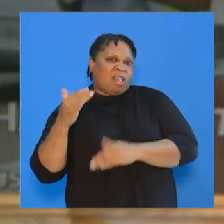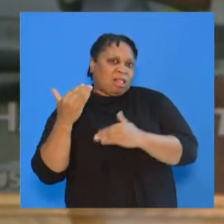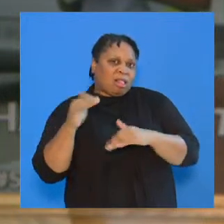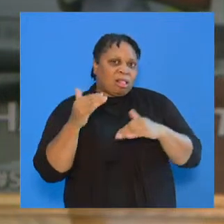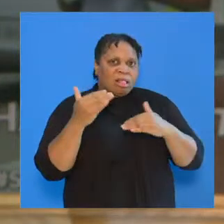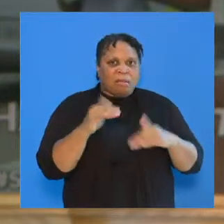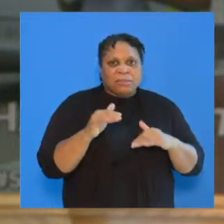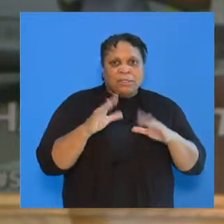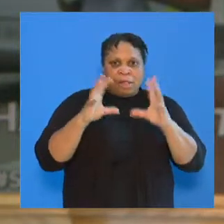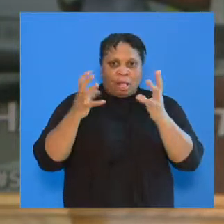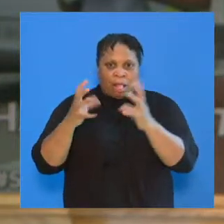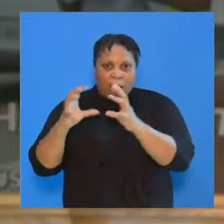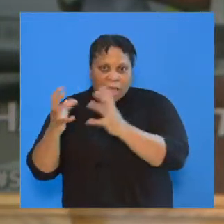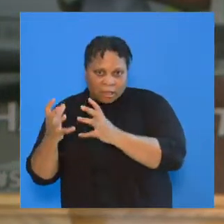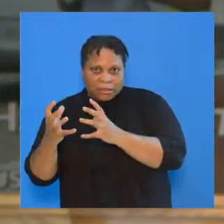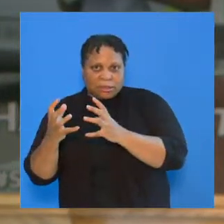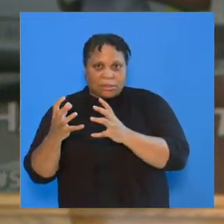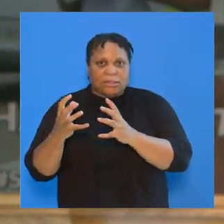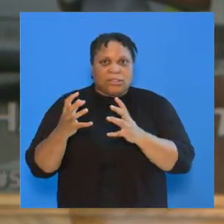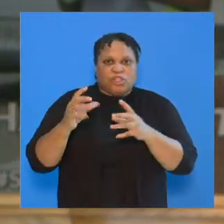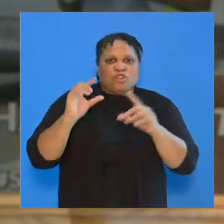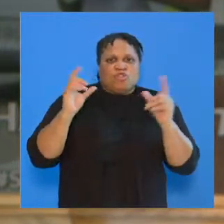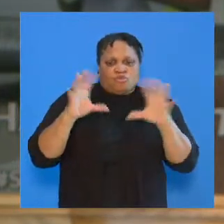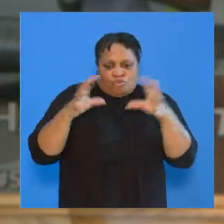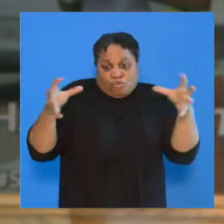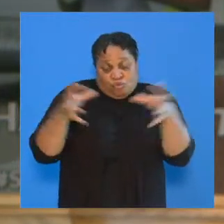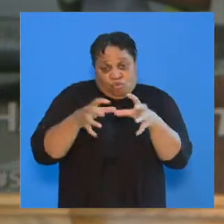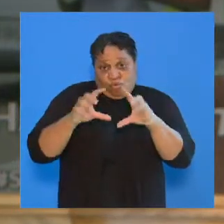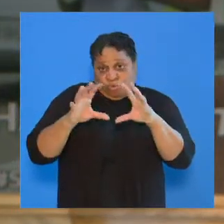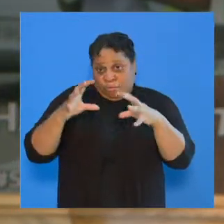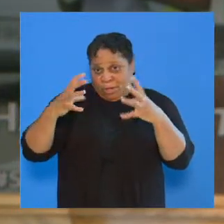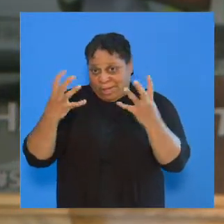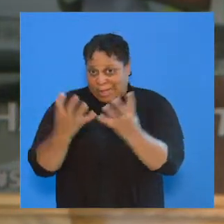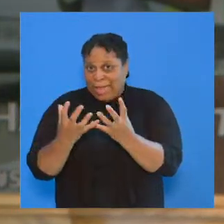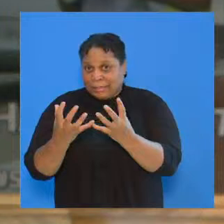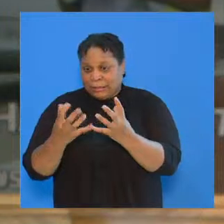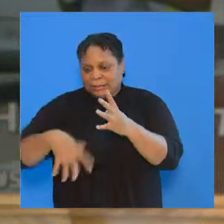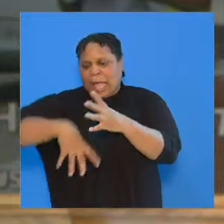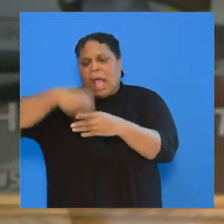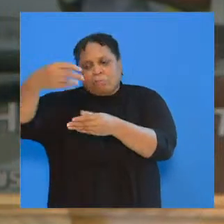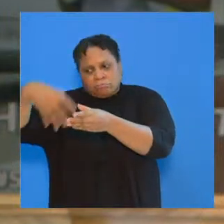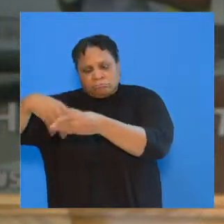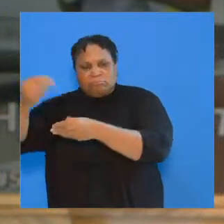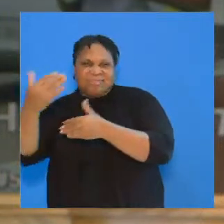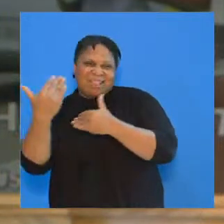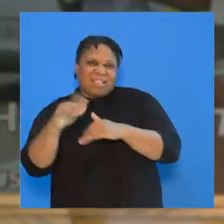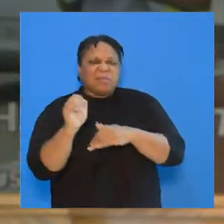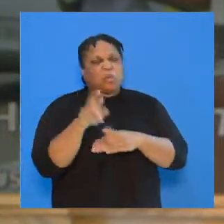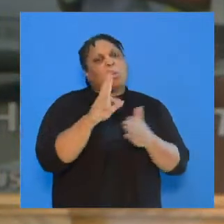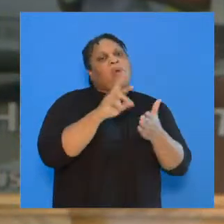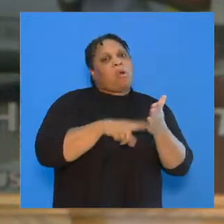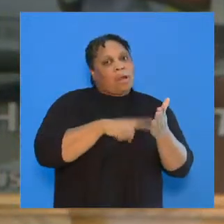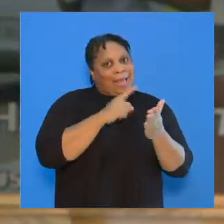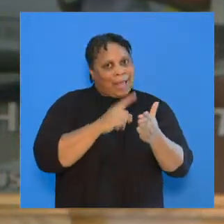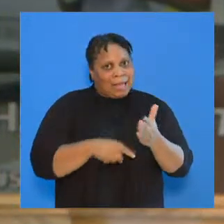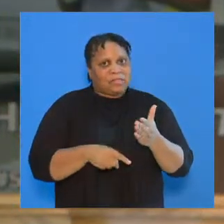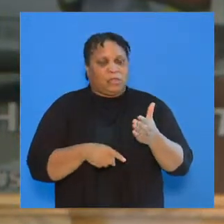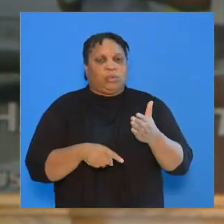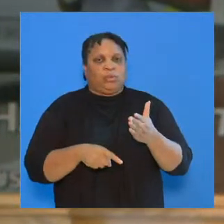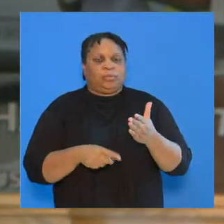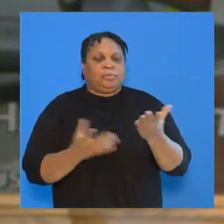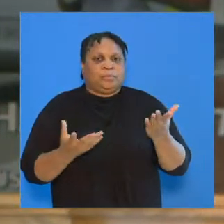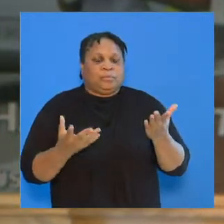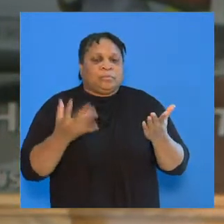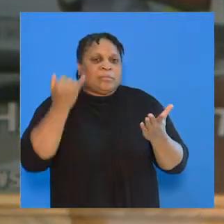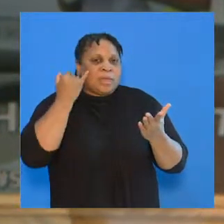group classes. Group exercise classes should be conducted outdoors, limited, or canceled to the greatest extent possible.